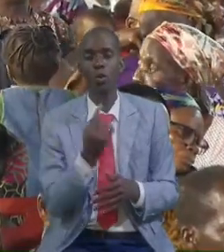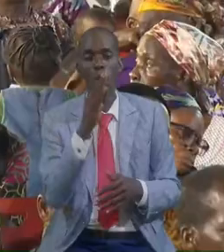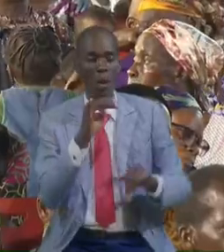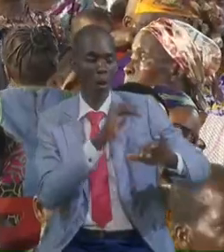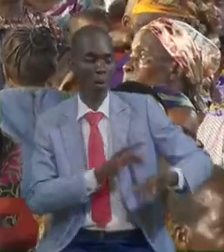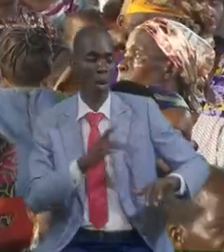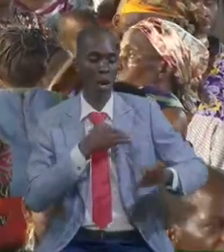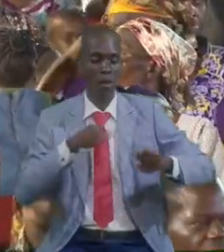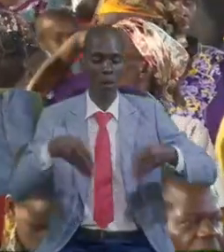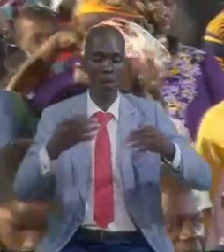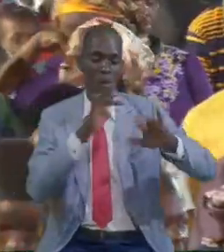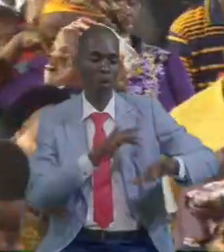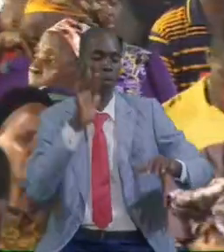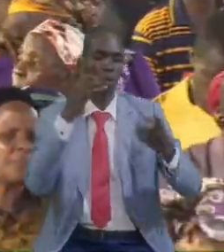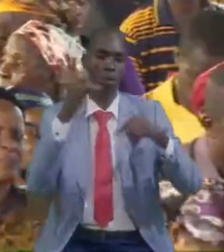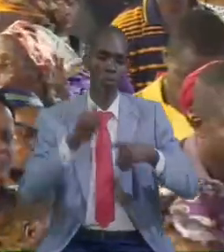in Jesus' name.